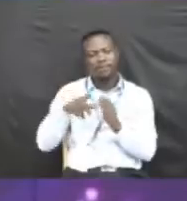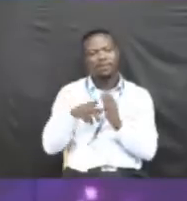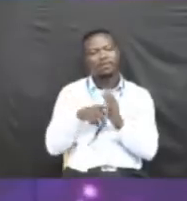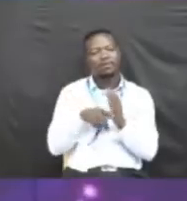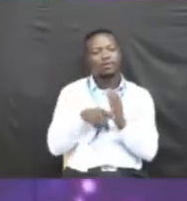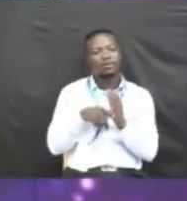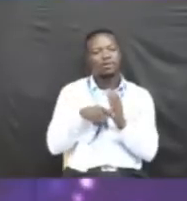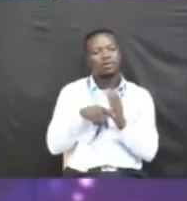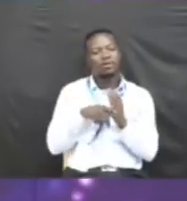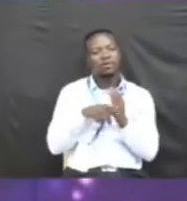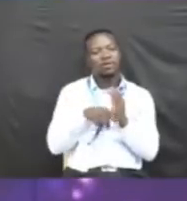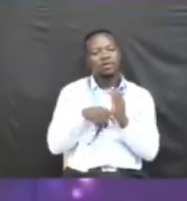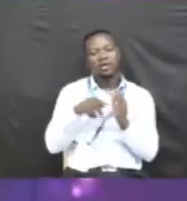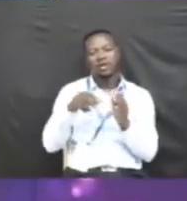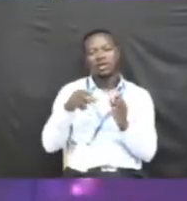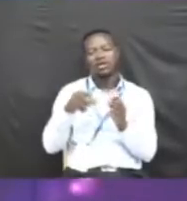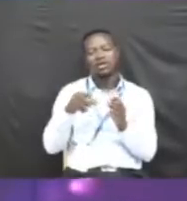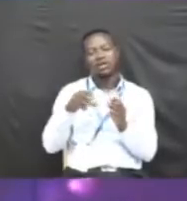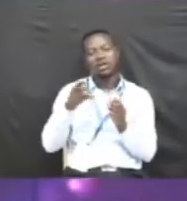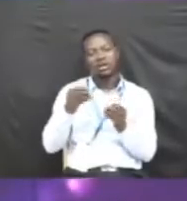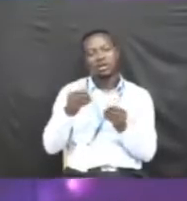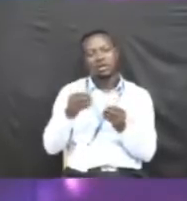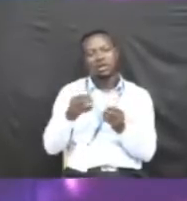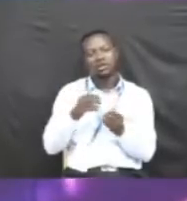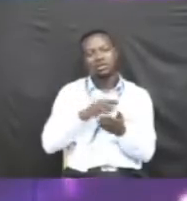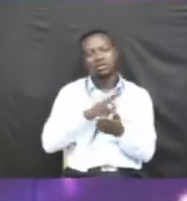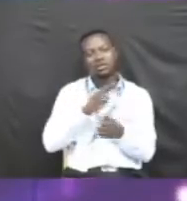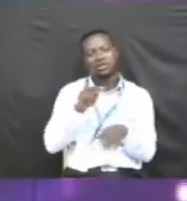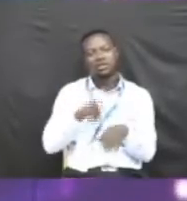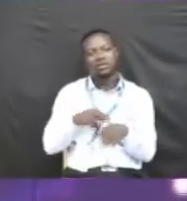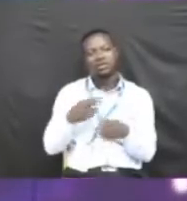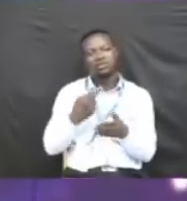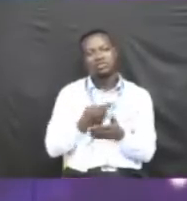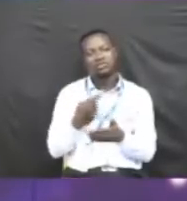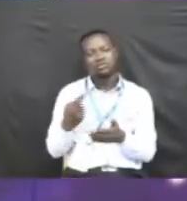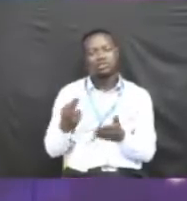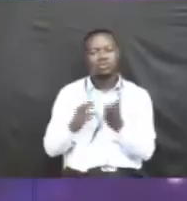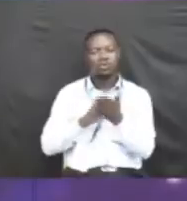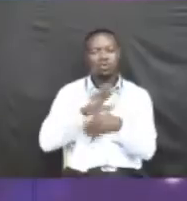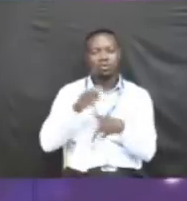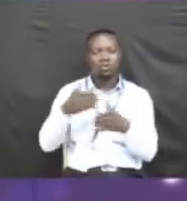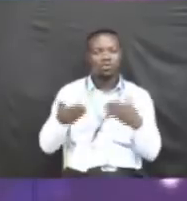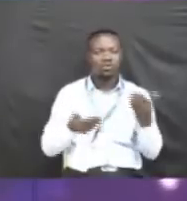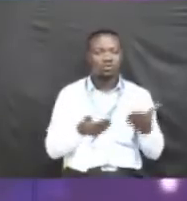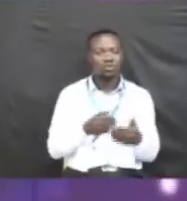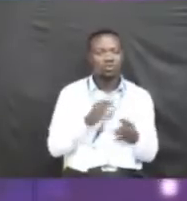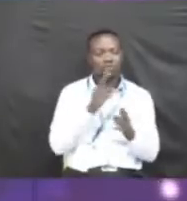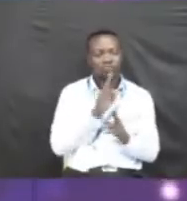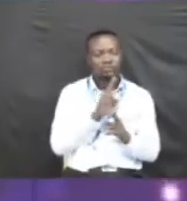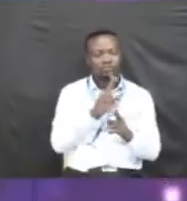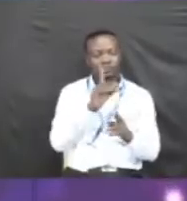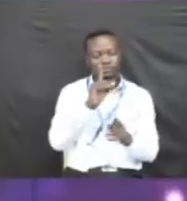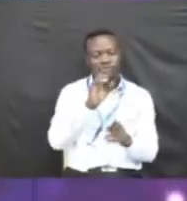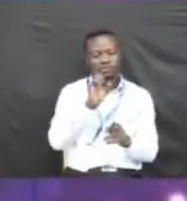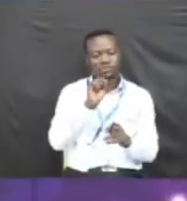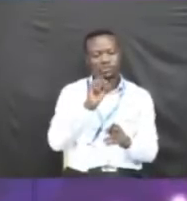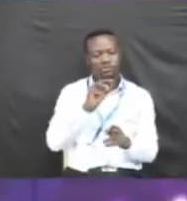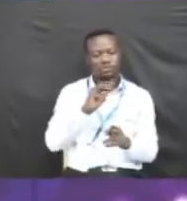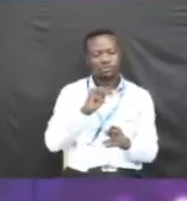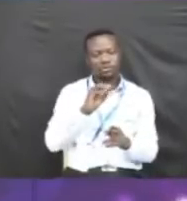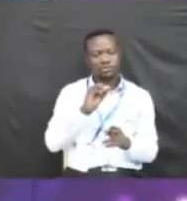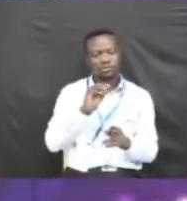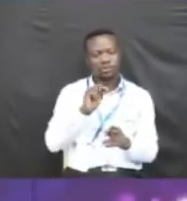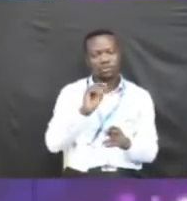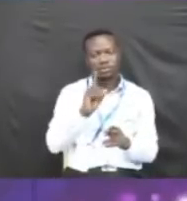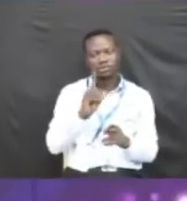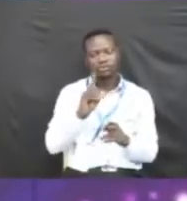Lands and Natural Resources. You are all welcome. Honorable Desimon Degraph Pu MP